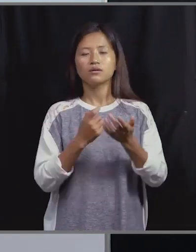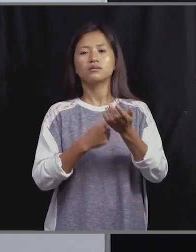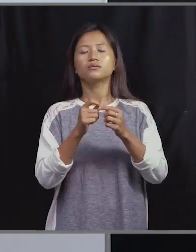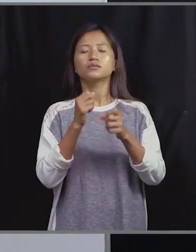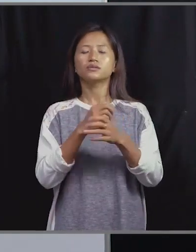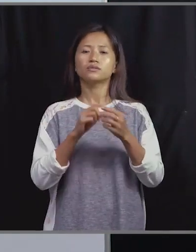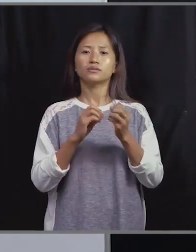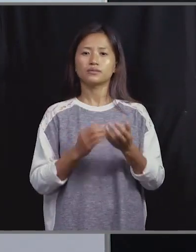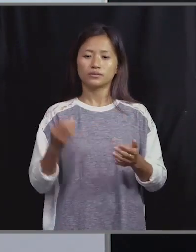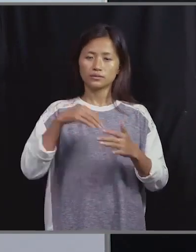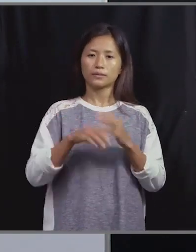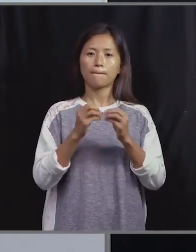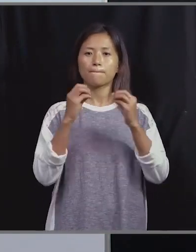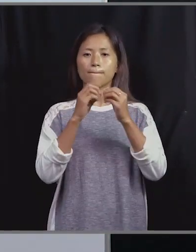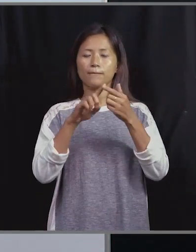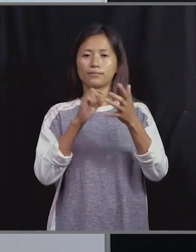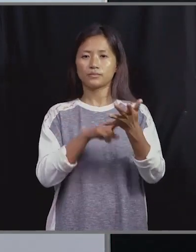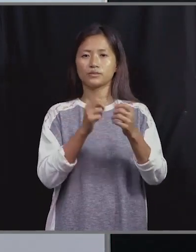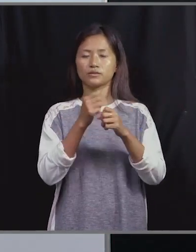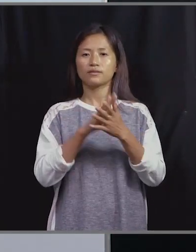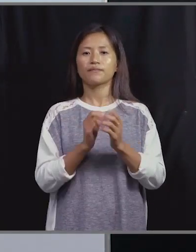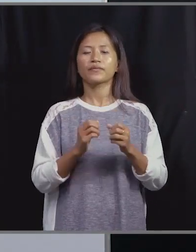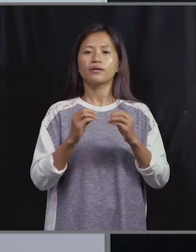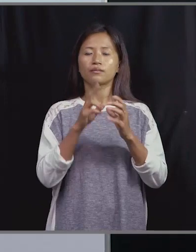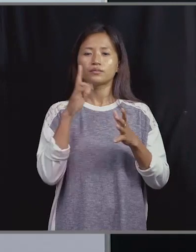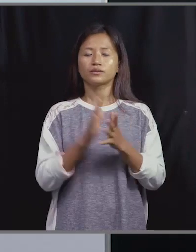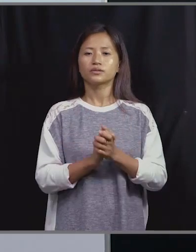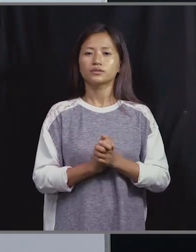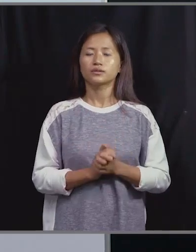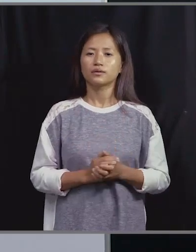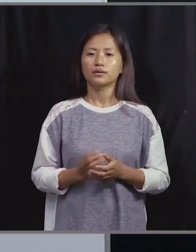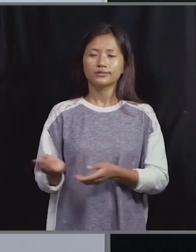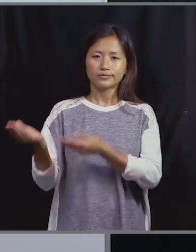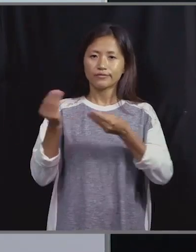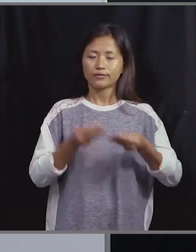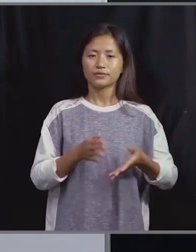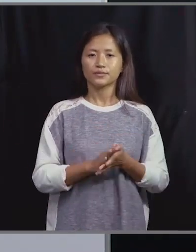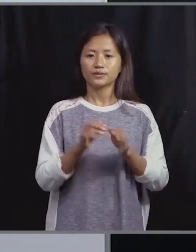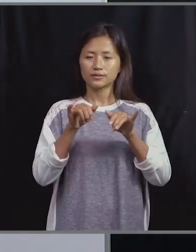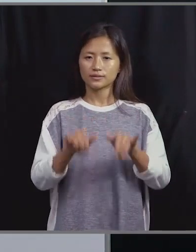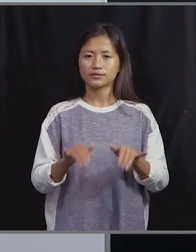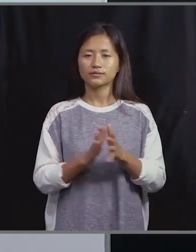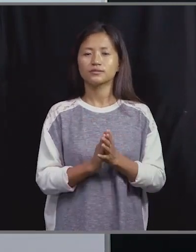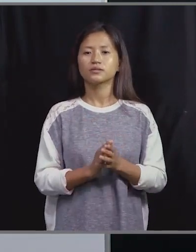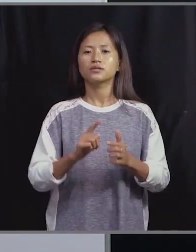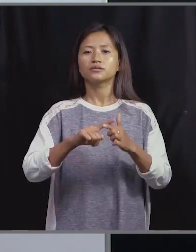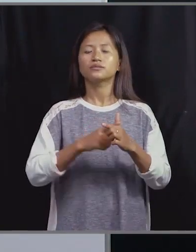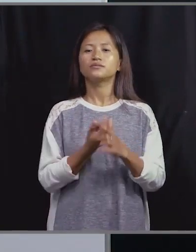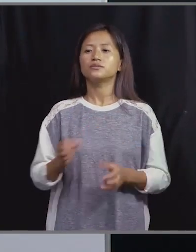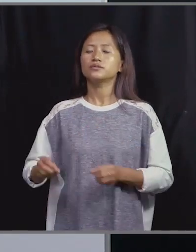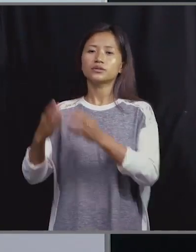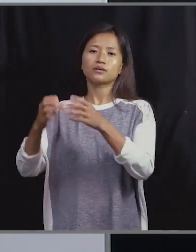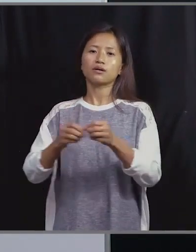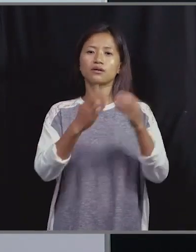is because the British they invited them to settle in the jungle